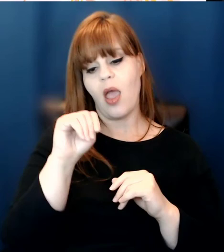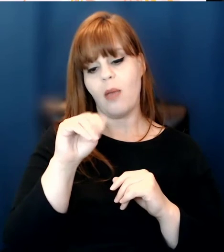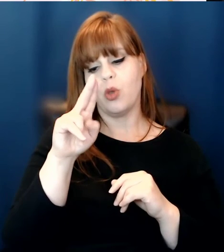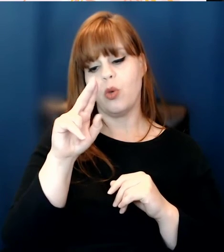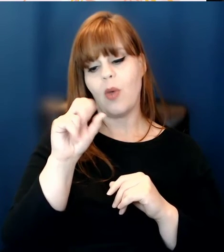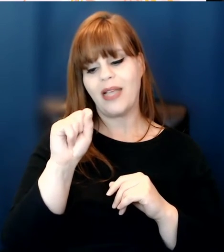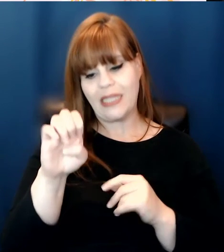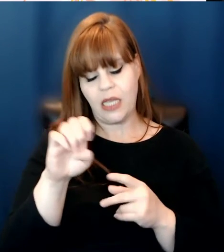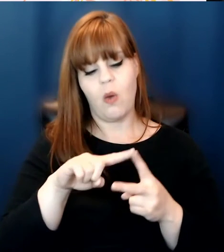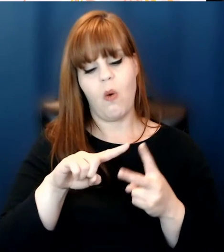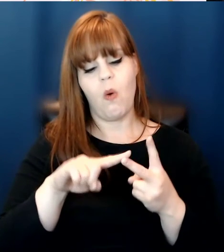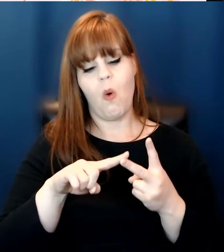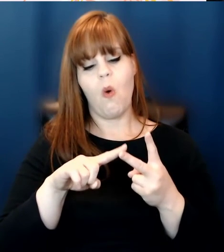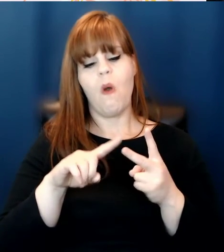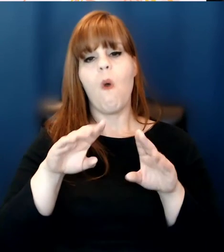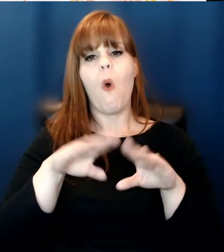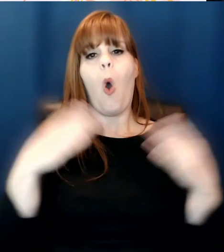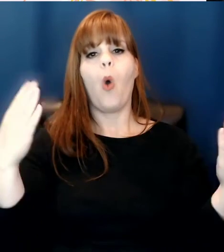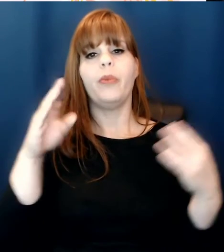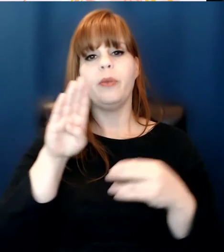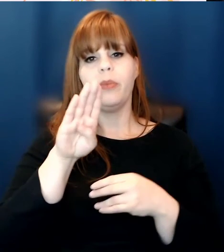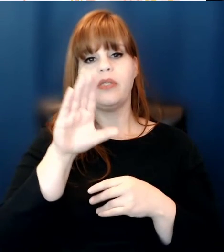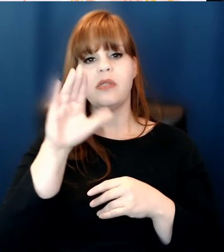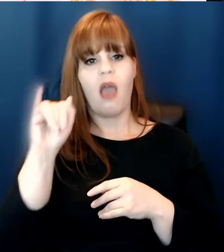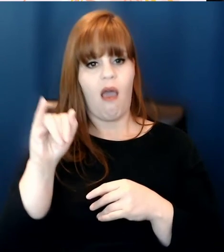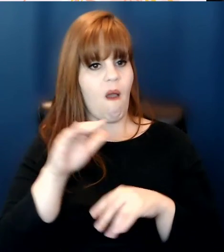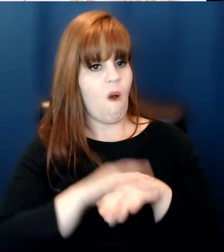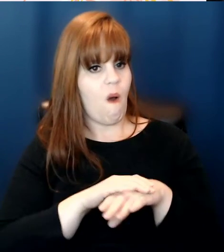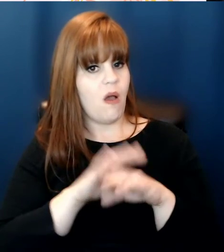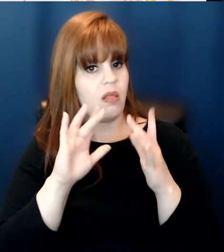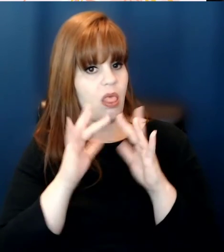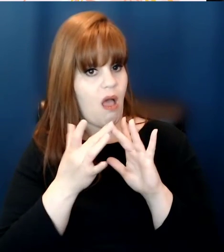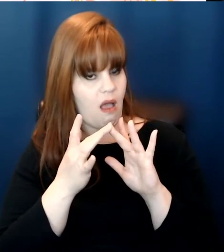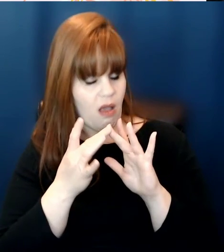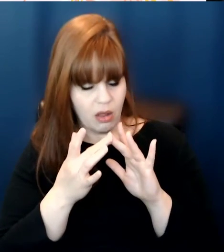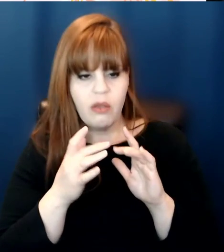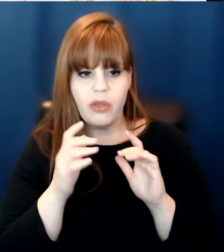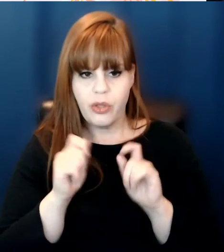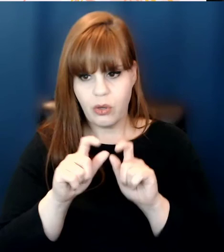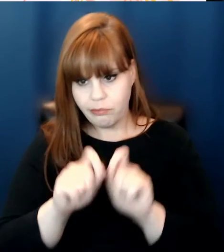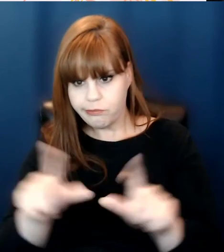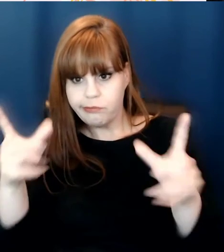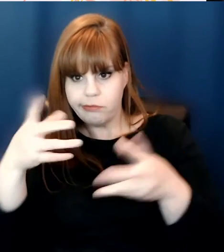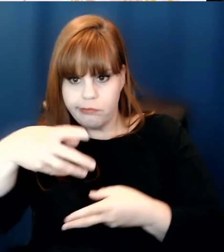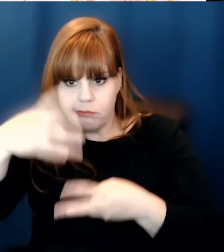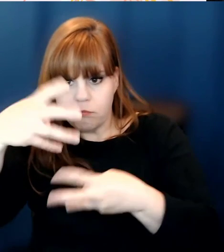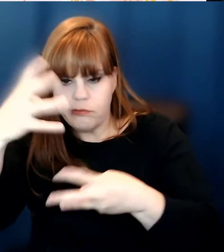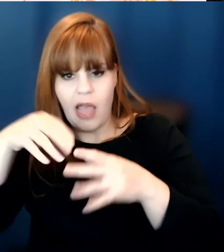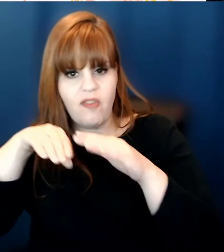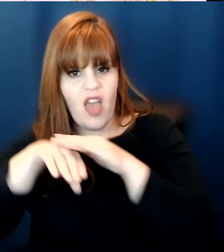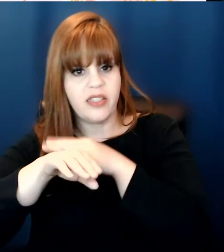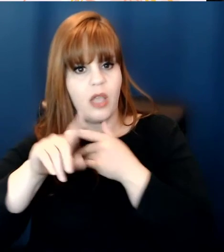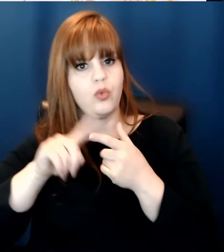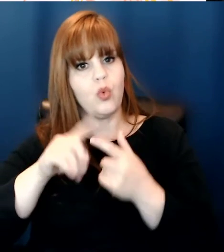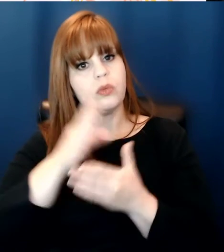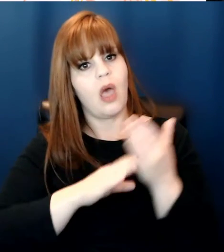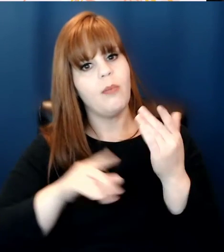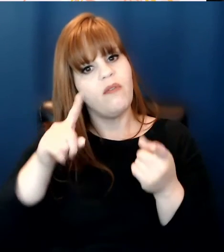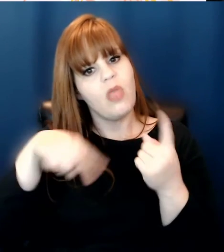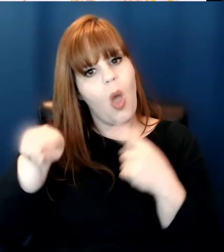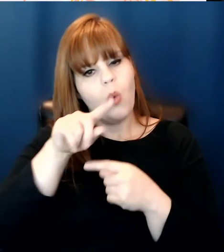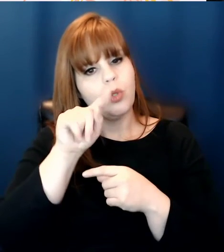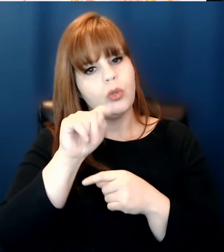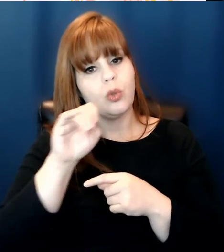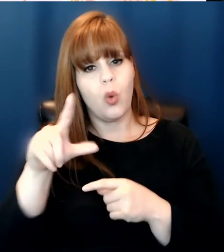or OpenBCI, OpenBCI online, you can get access to some of those tools, and we'd